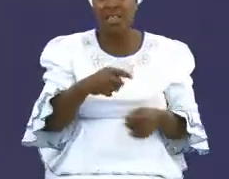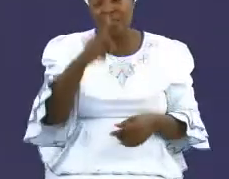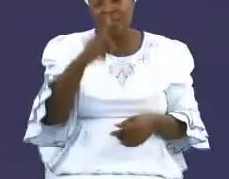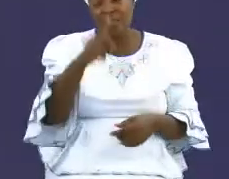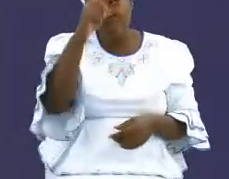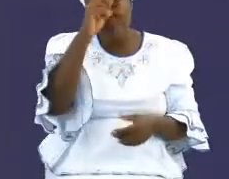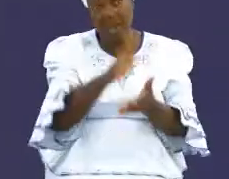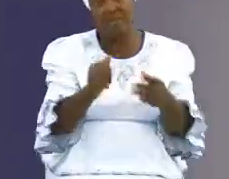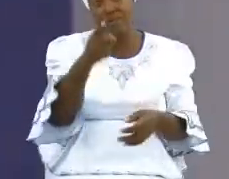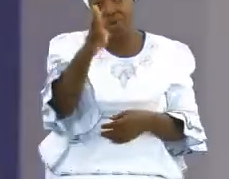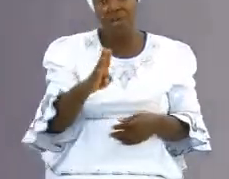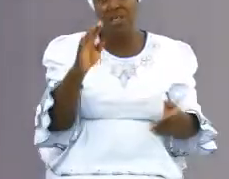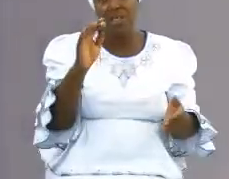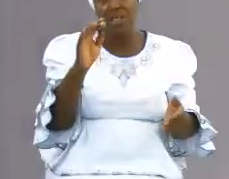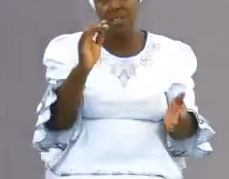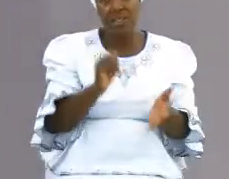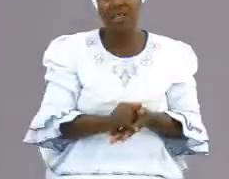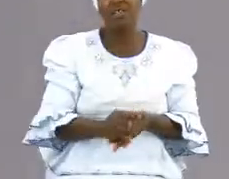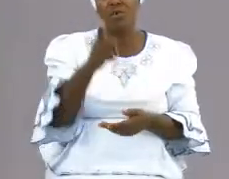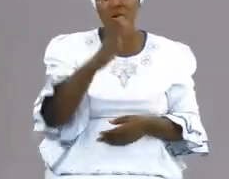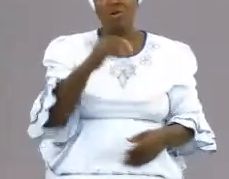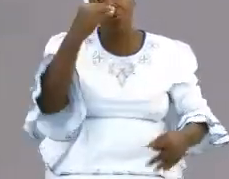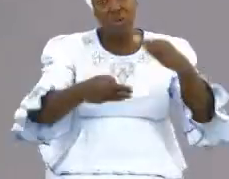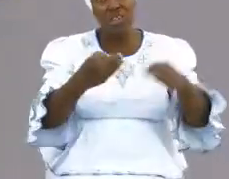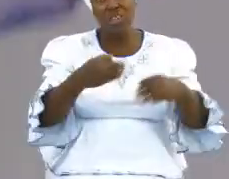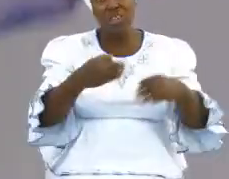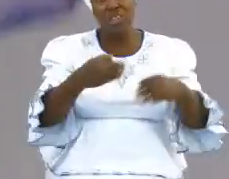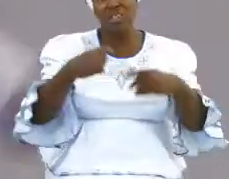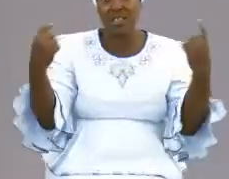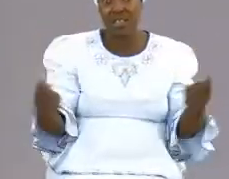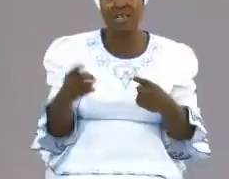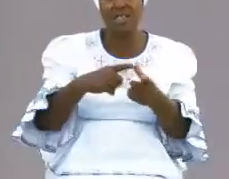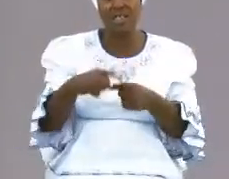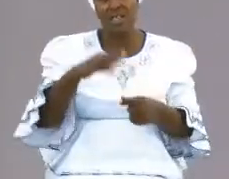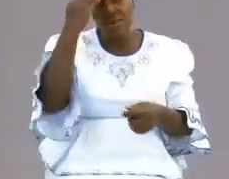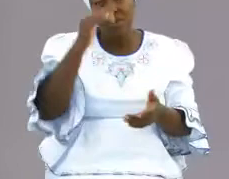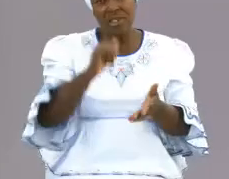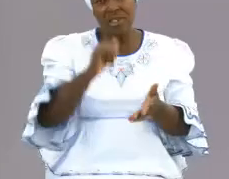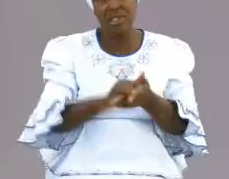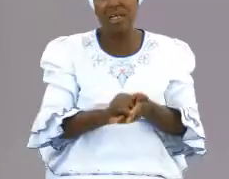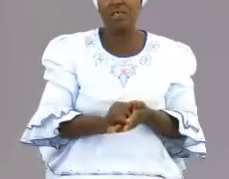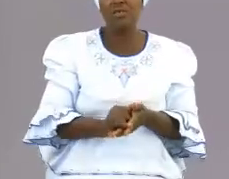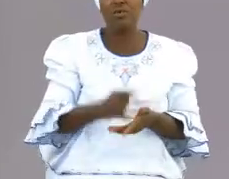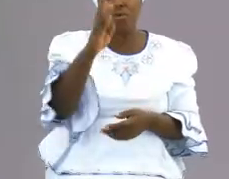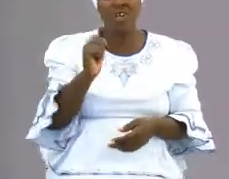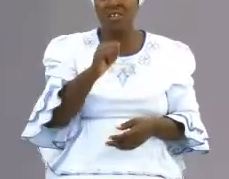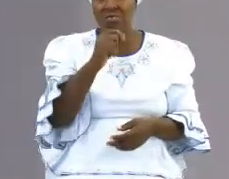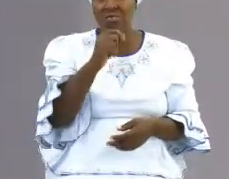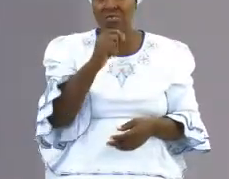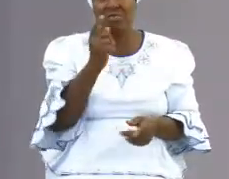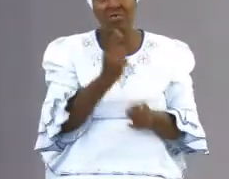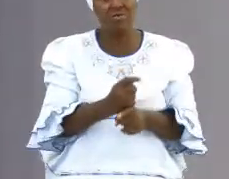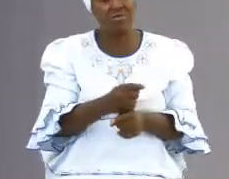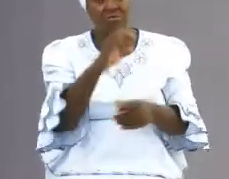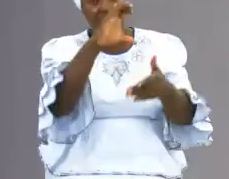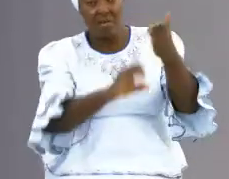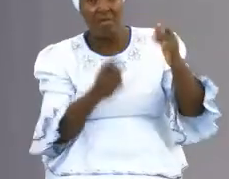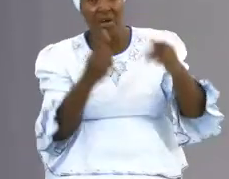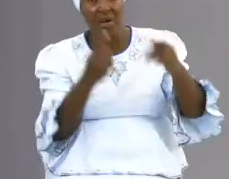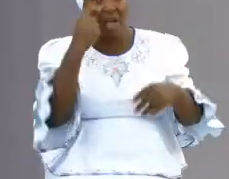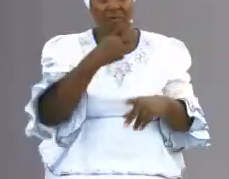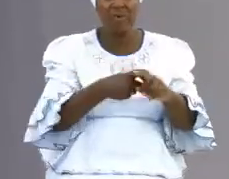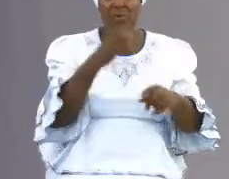God that God cannot overlook evil. They believe God that is a purer eye than to